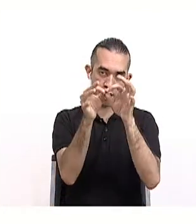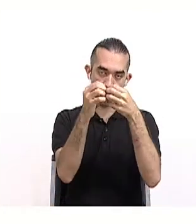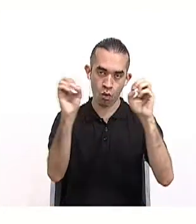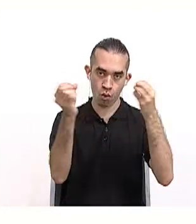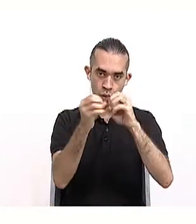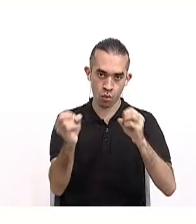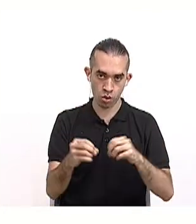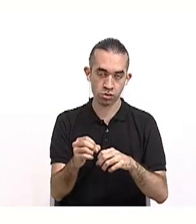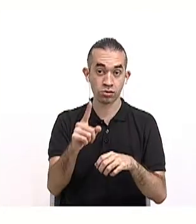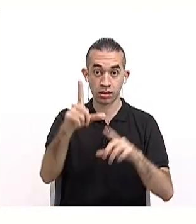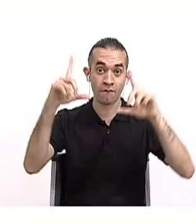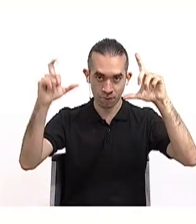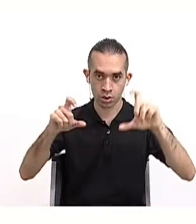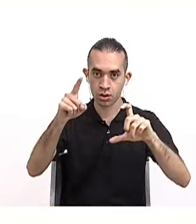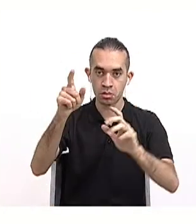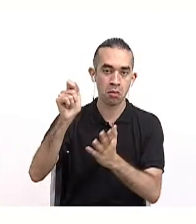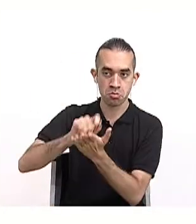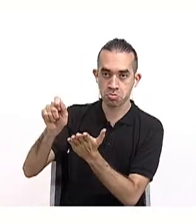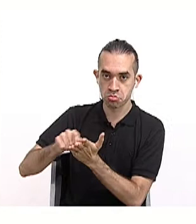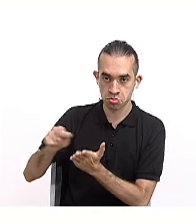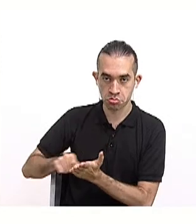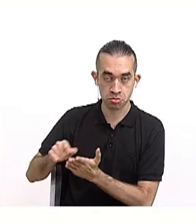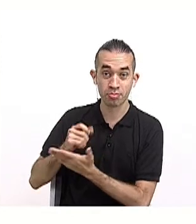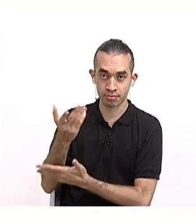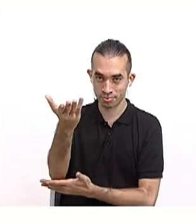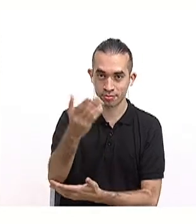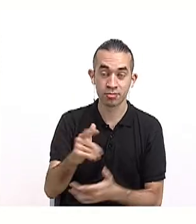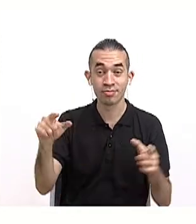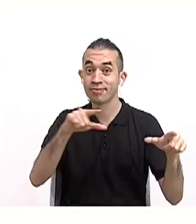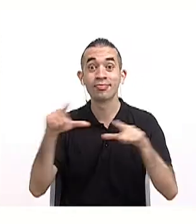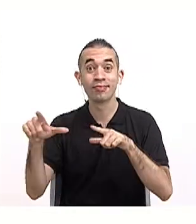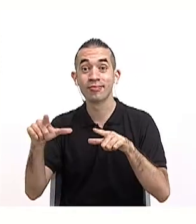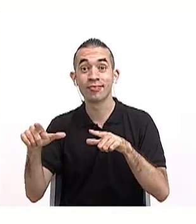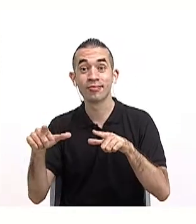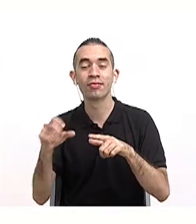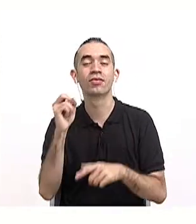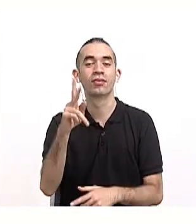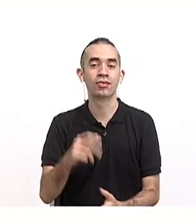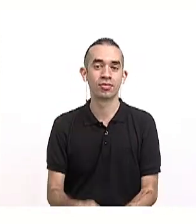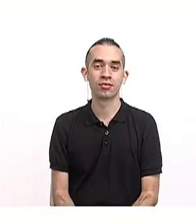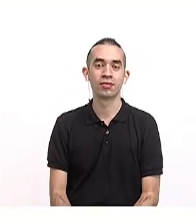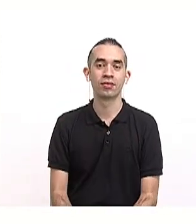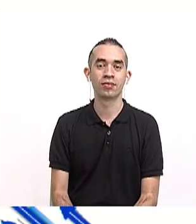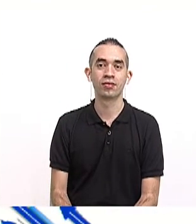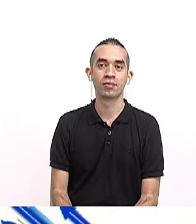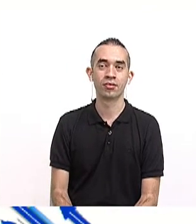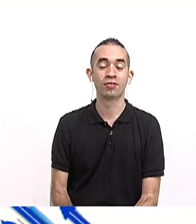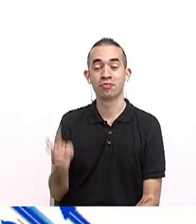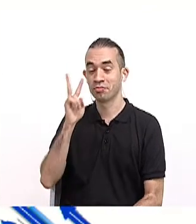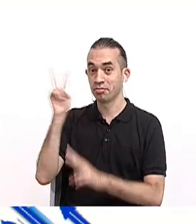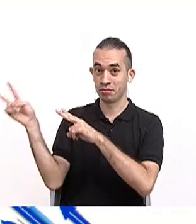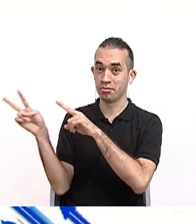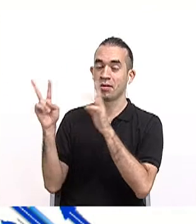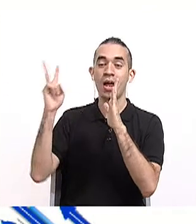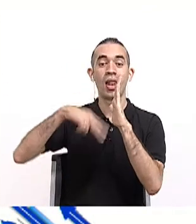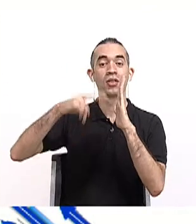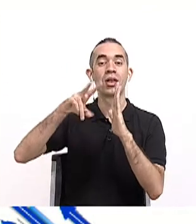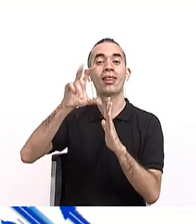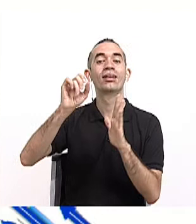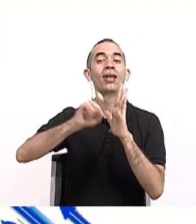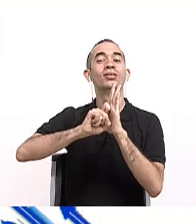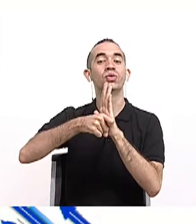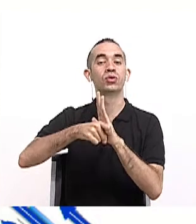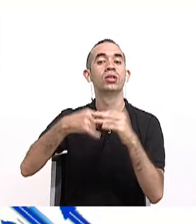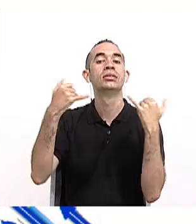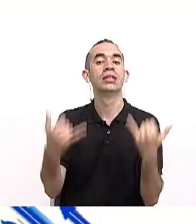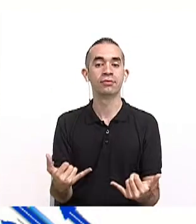Take a picture, write down some notes. Are you ready? Okay, we're going to look at the reading, and 30 seconds